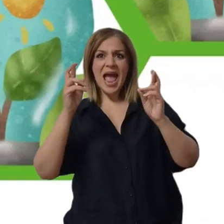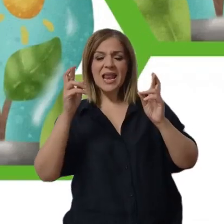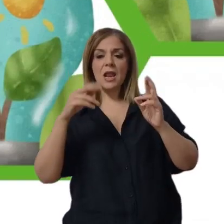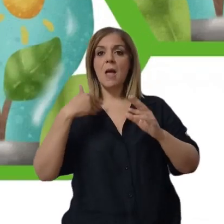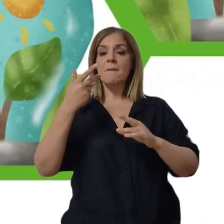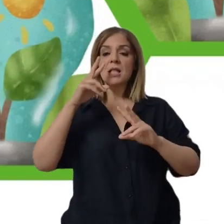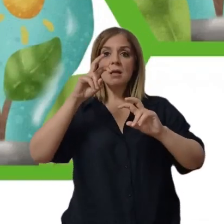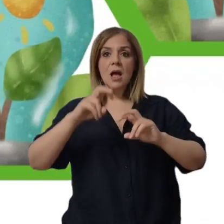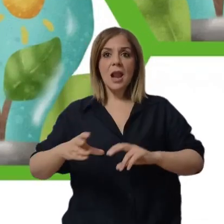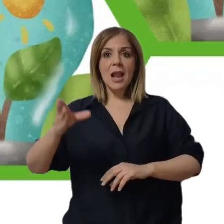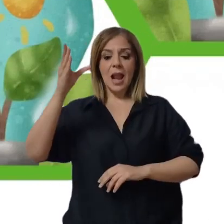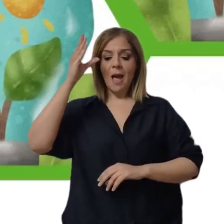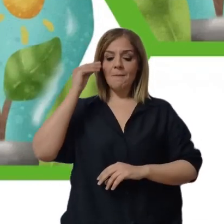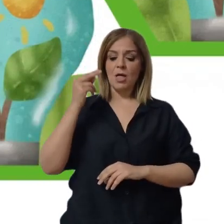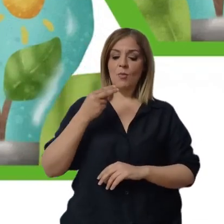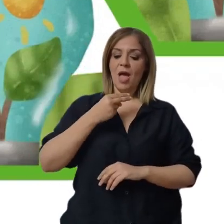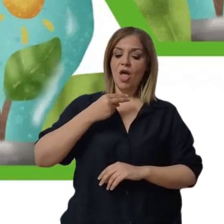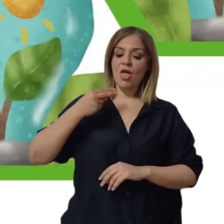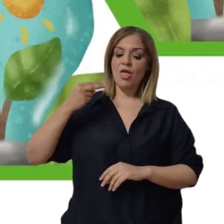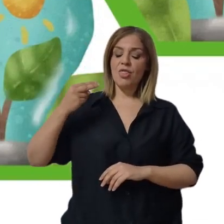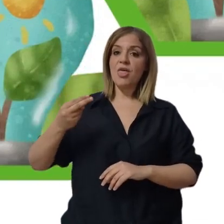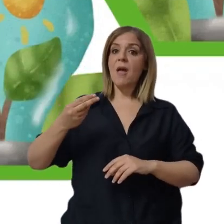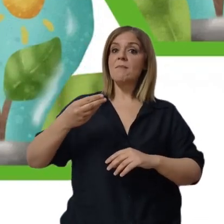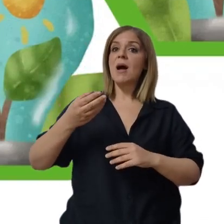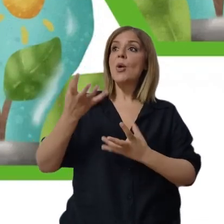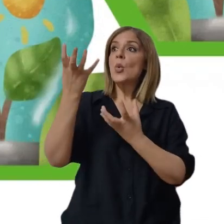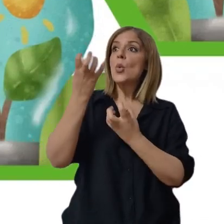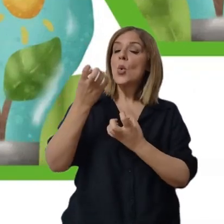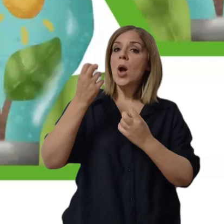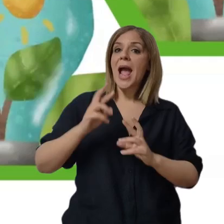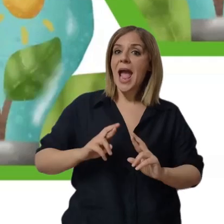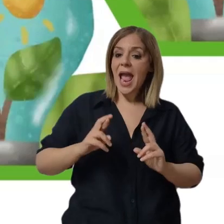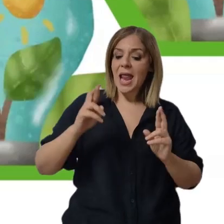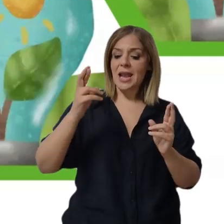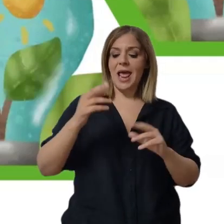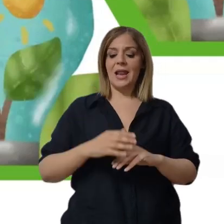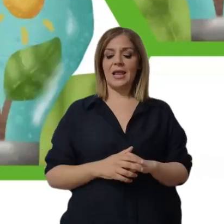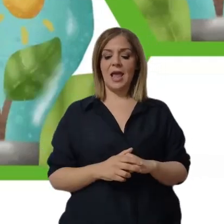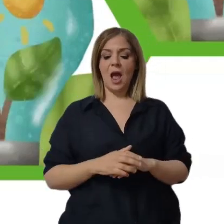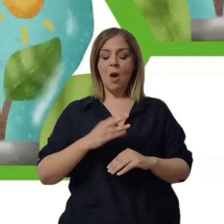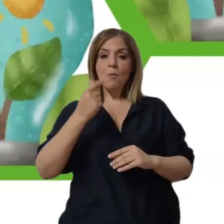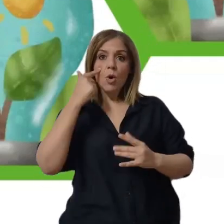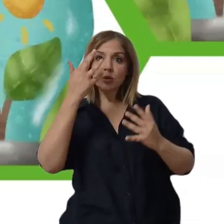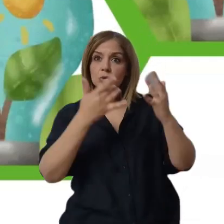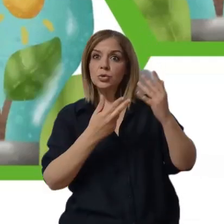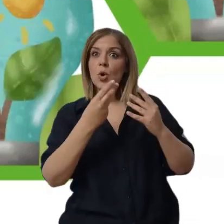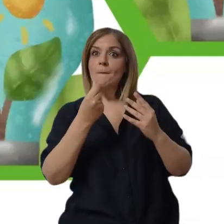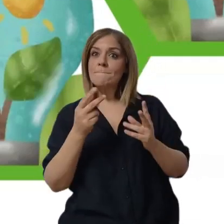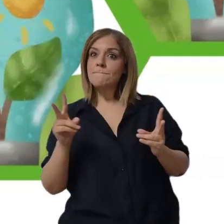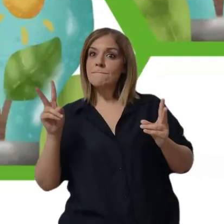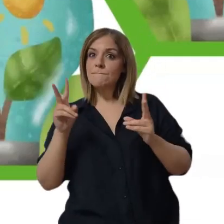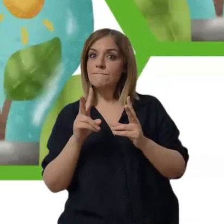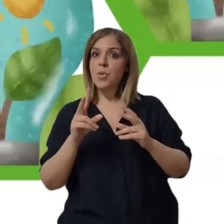explore energy consumption, so how to measure it and reduce it.